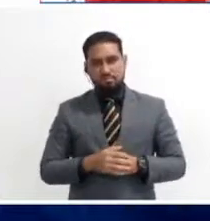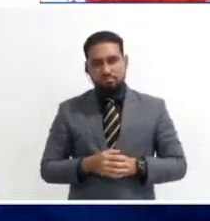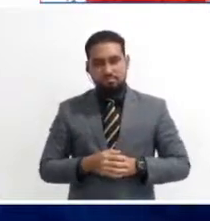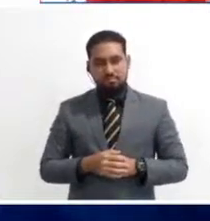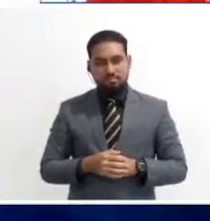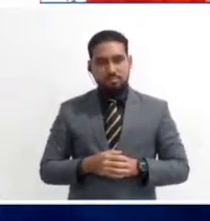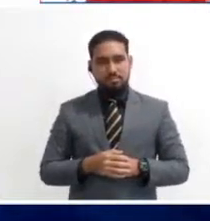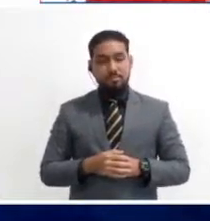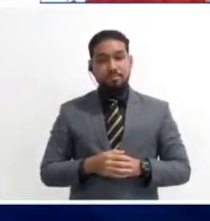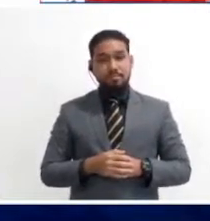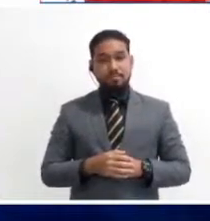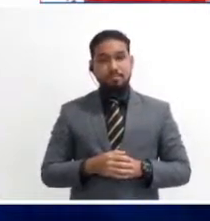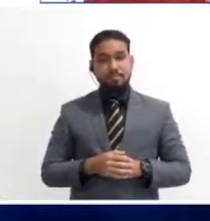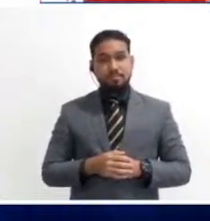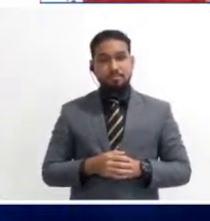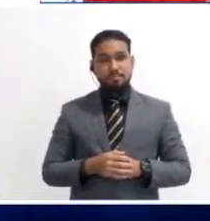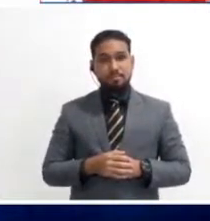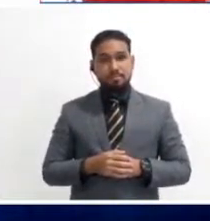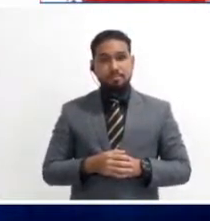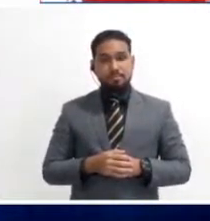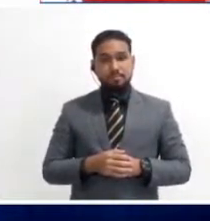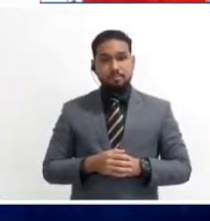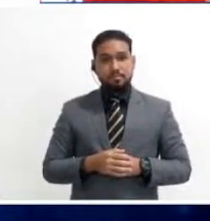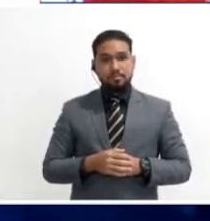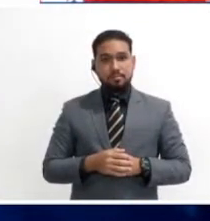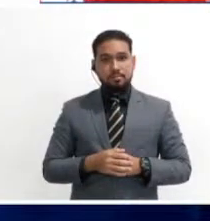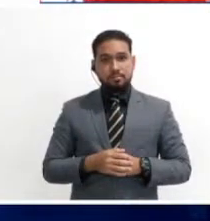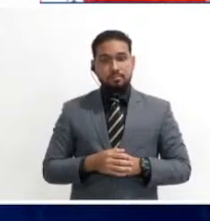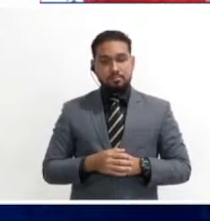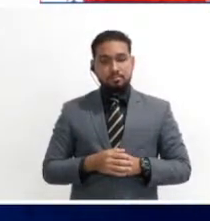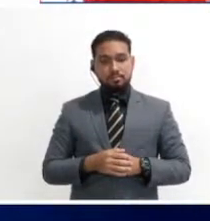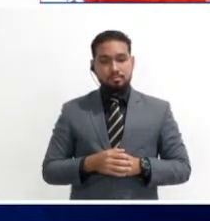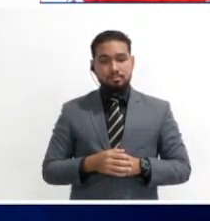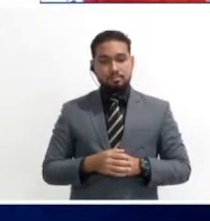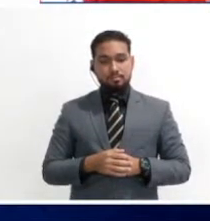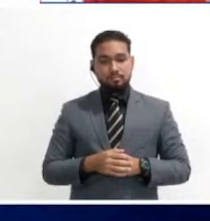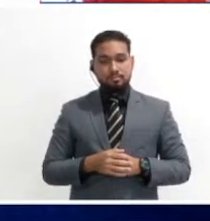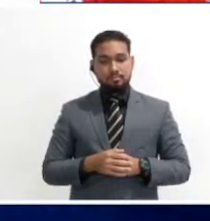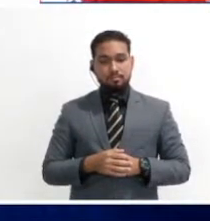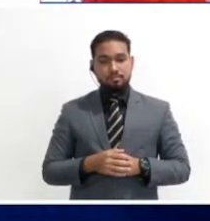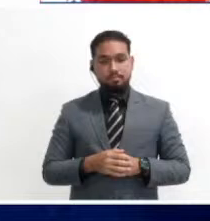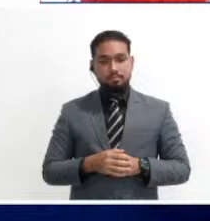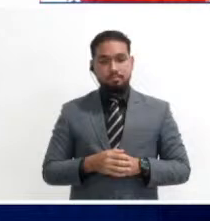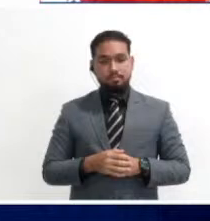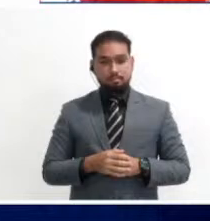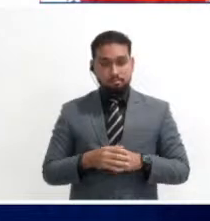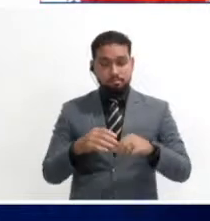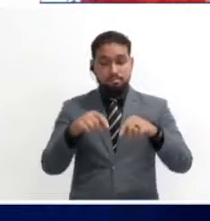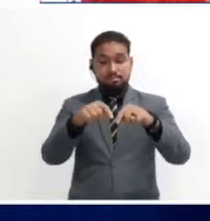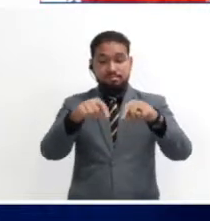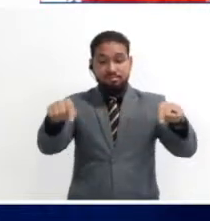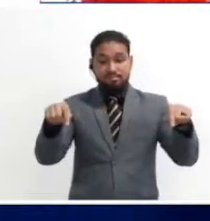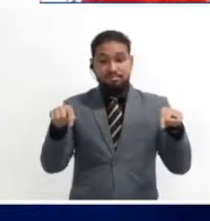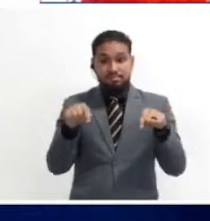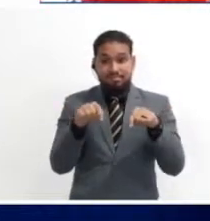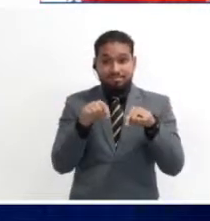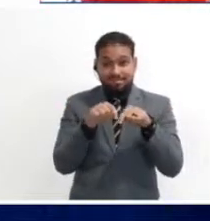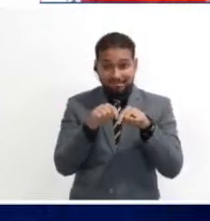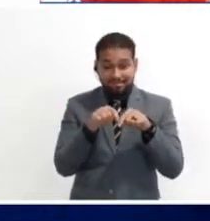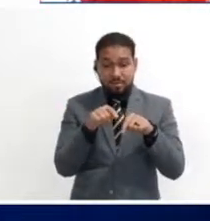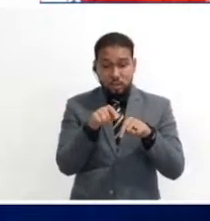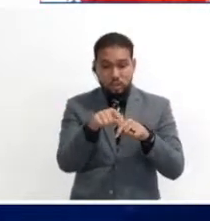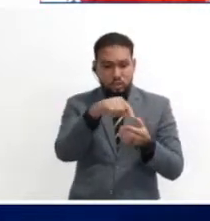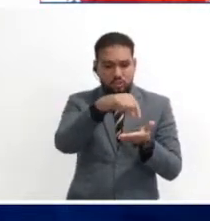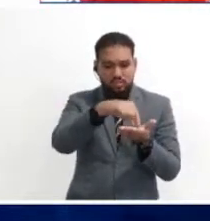the substrate, especially for a high performance, highly advanced package, makes up about 50 or 60%